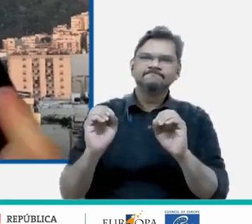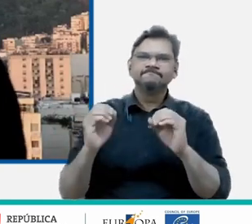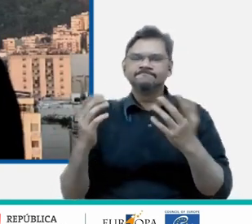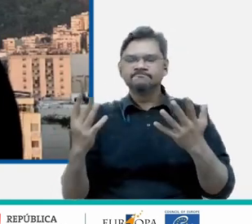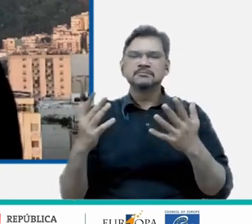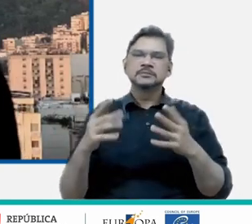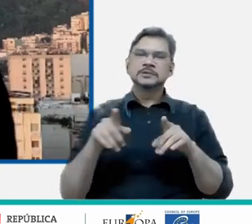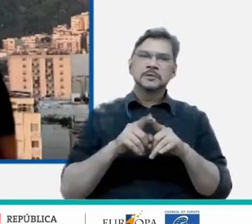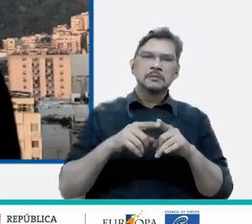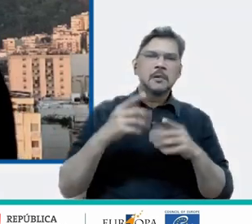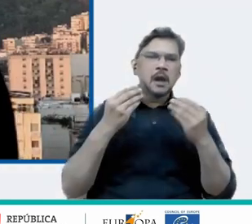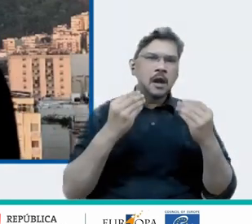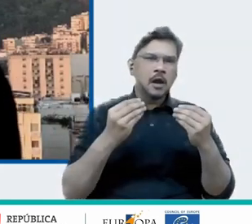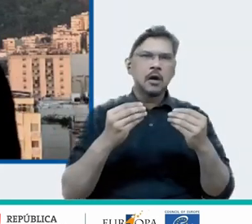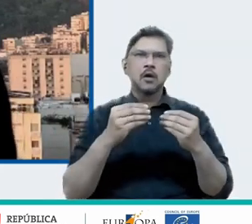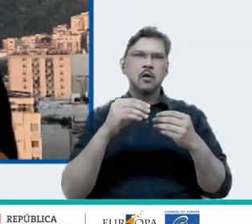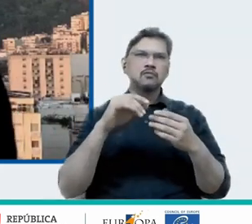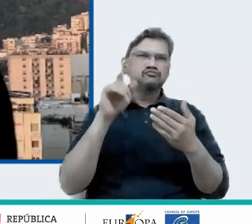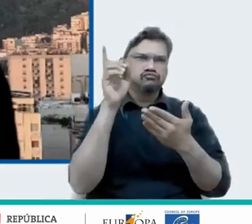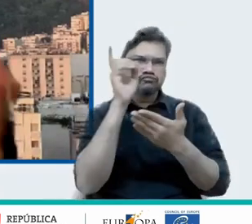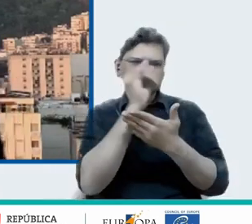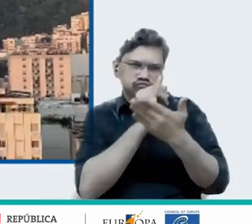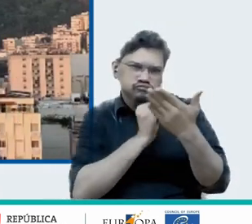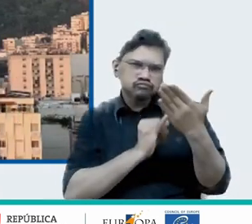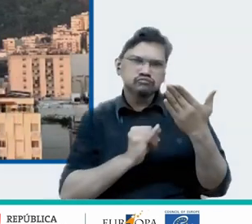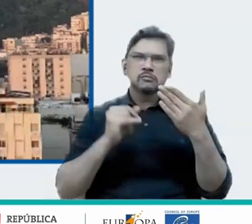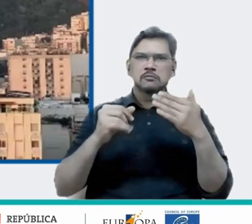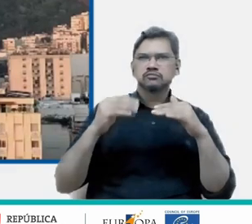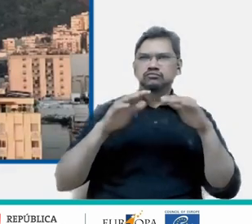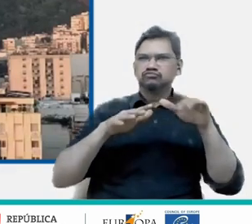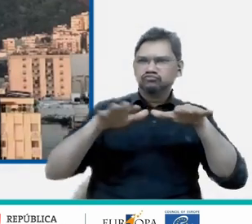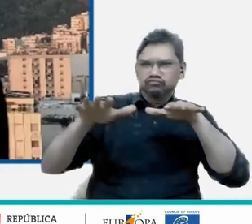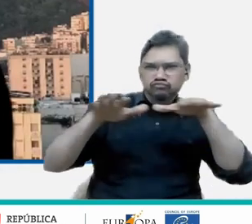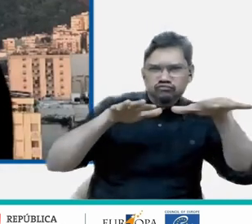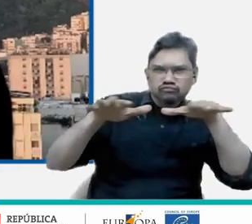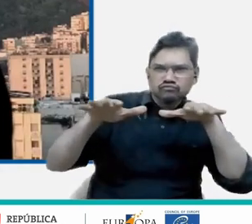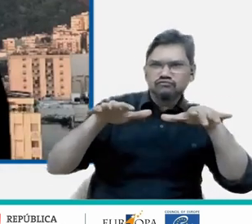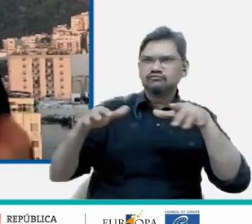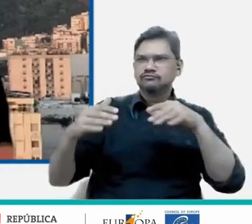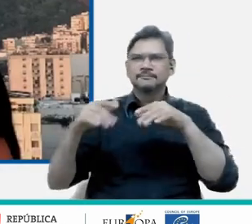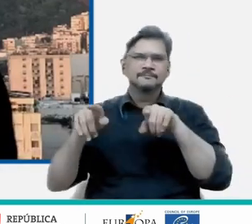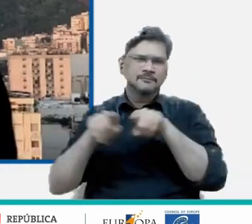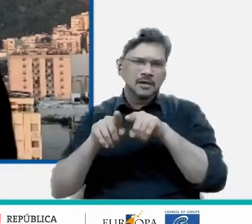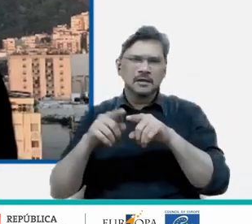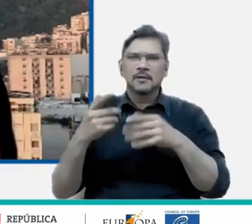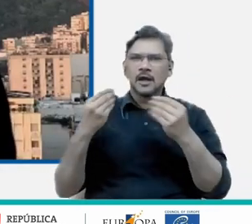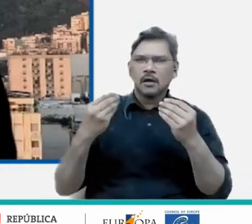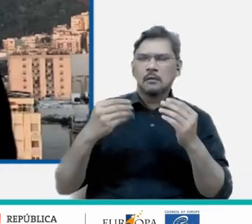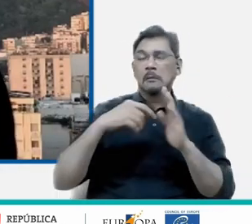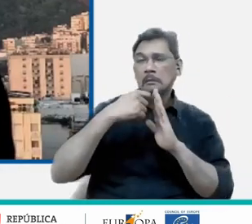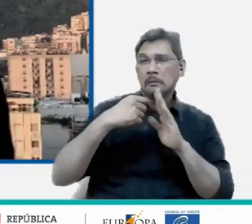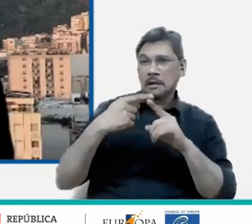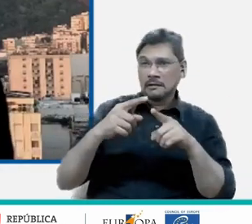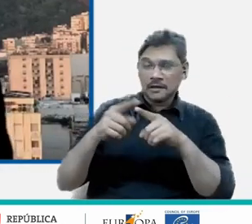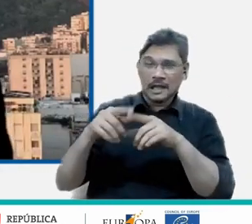design, scoping, sometimes pre-feasibility studies, feasibilities, or even in implementing some of the projects. But the big challenge is a lot of